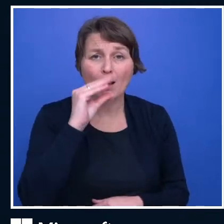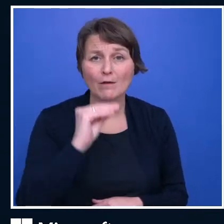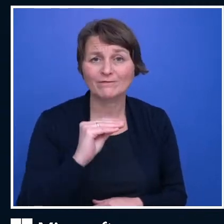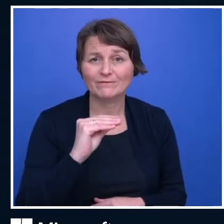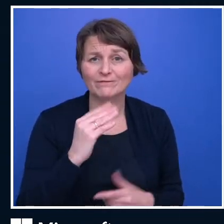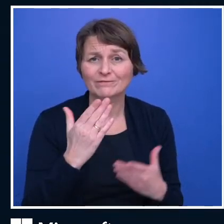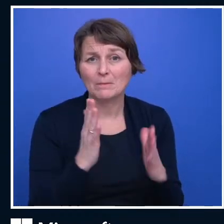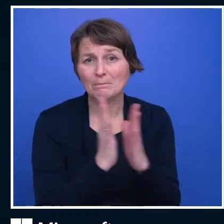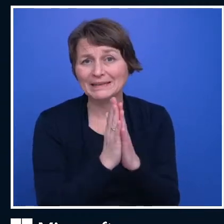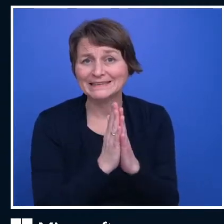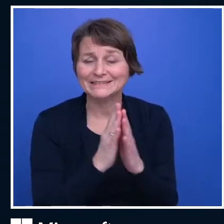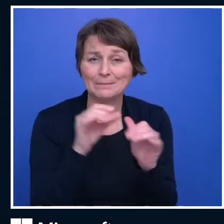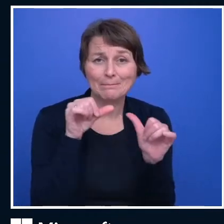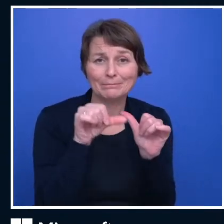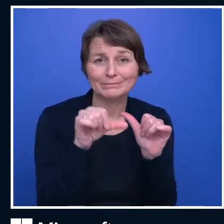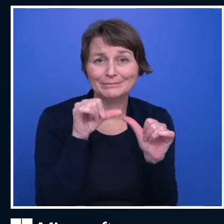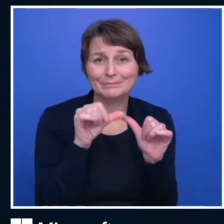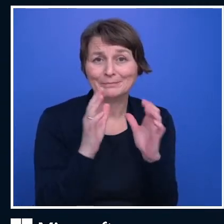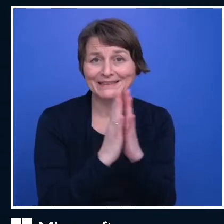in Teams?